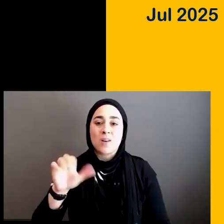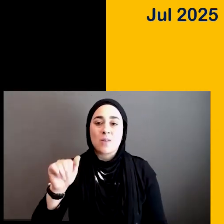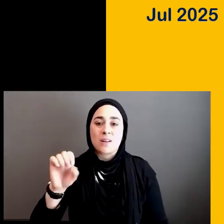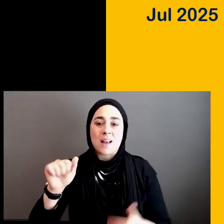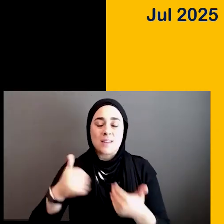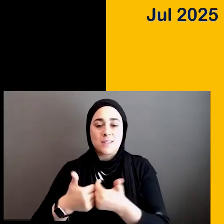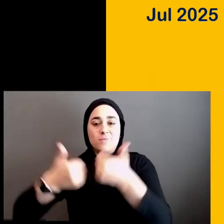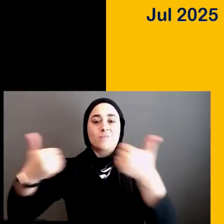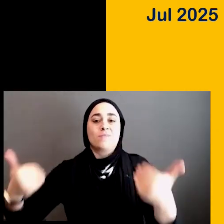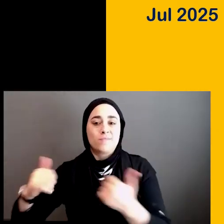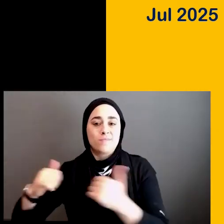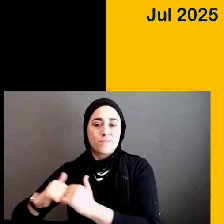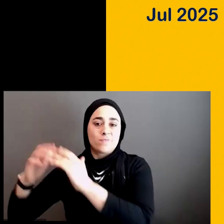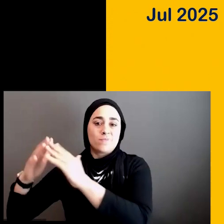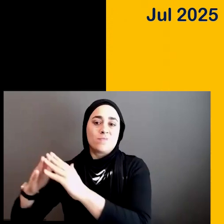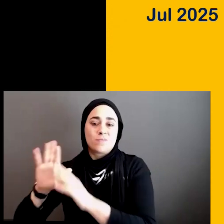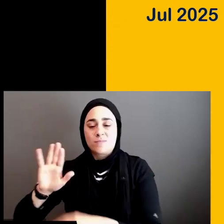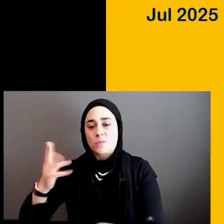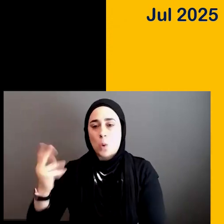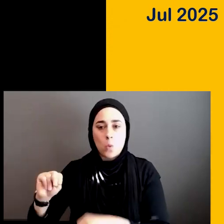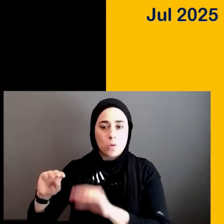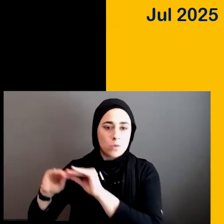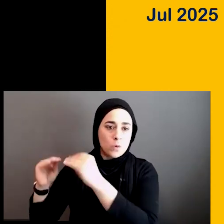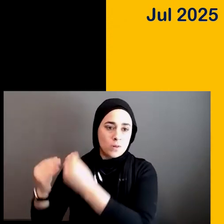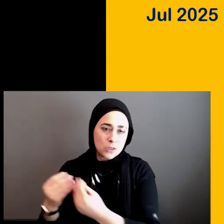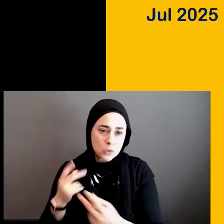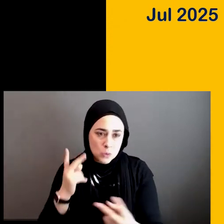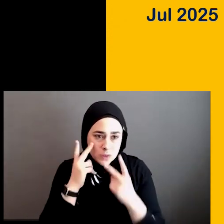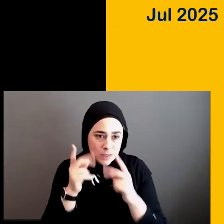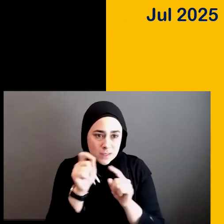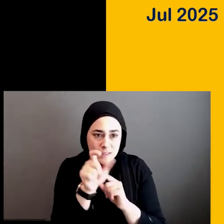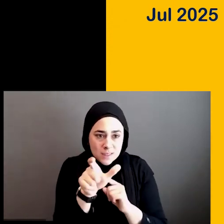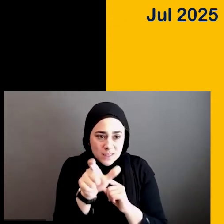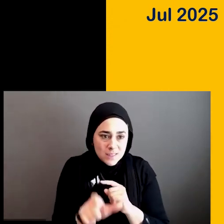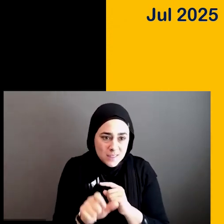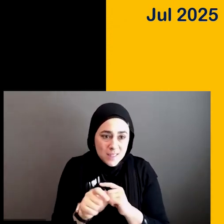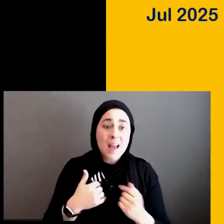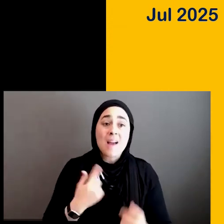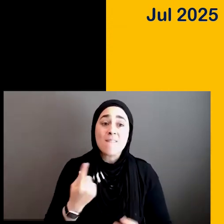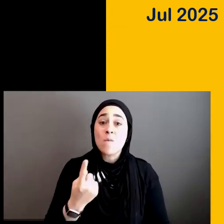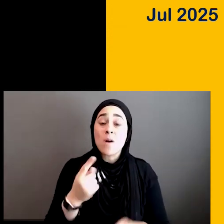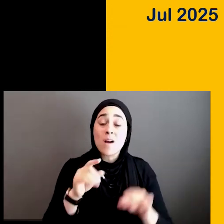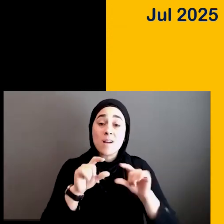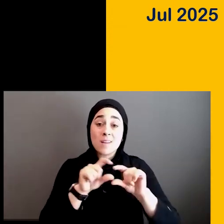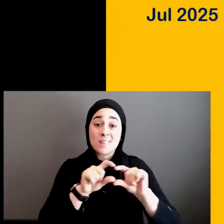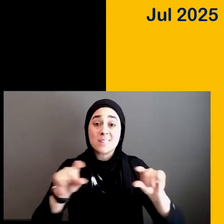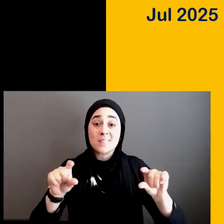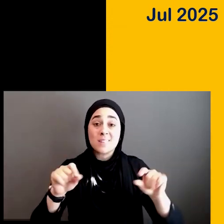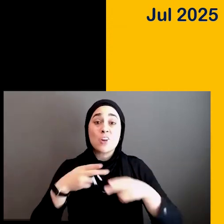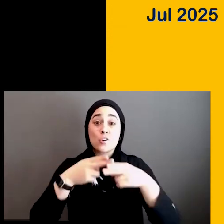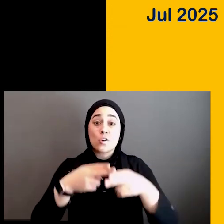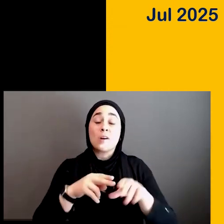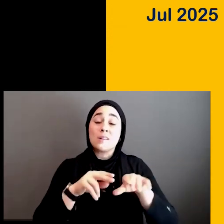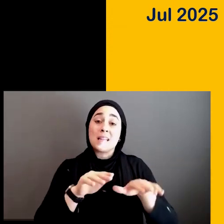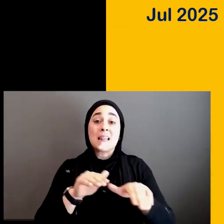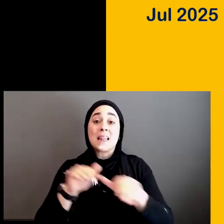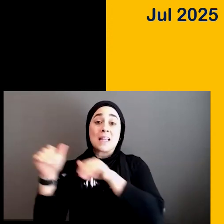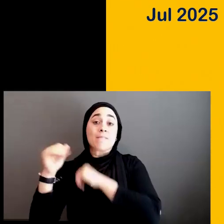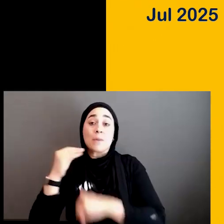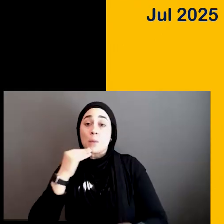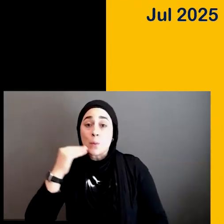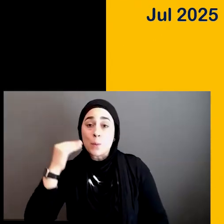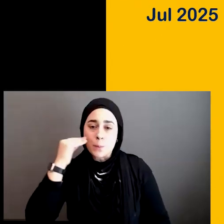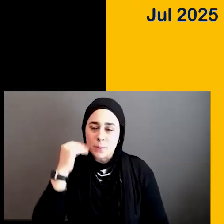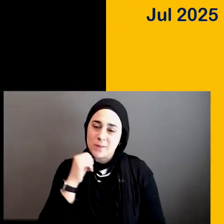a lot of calls about youth criminal justice work. We have a category called leaving home, which is not actually an area of law. No one's going to say they're a